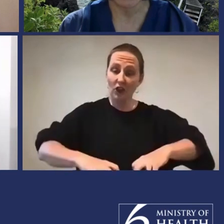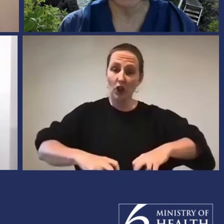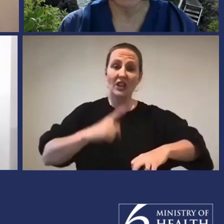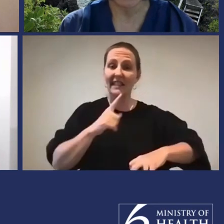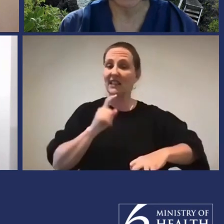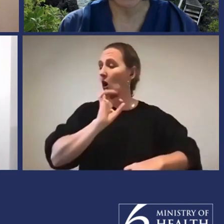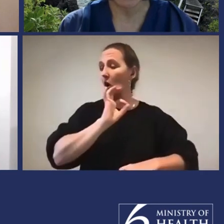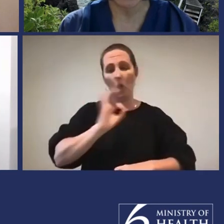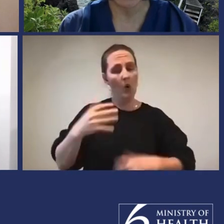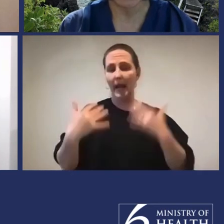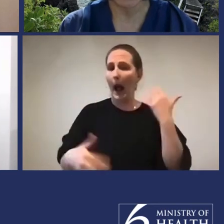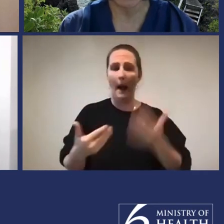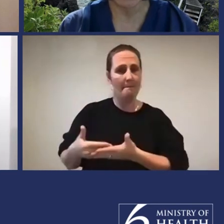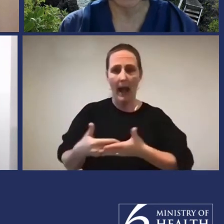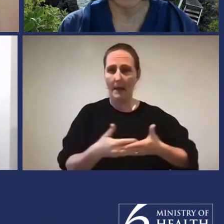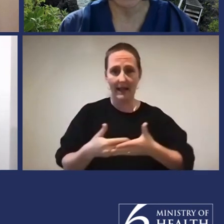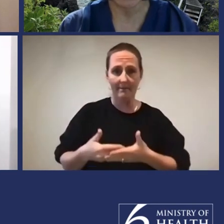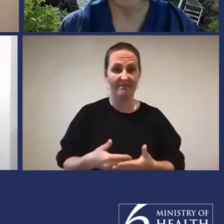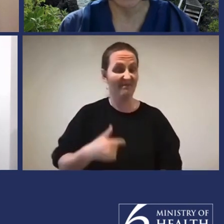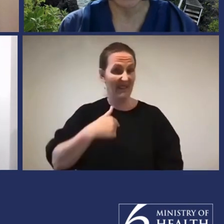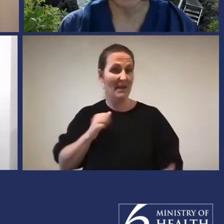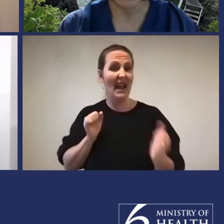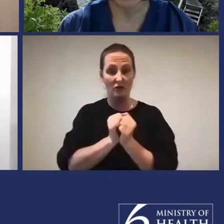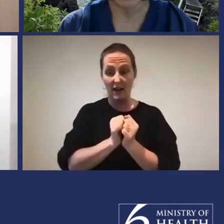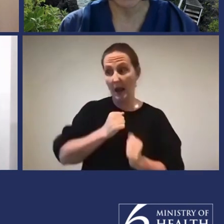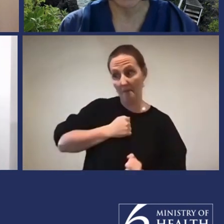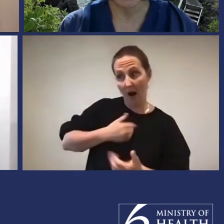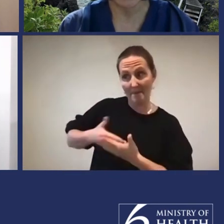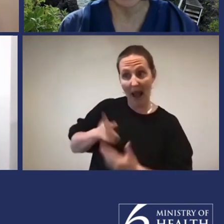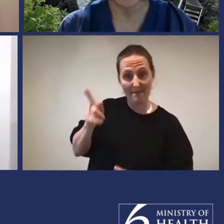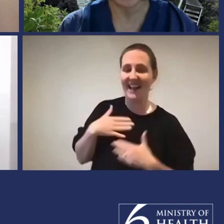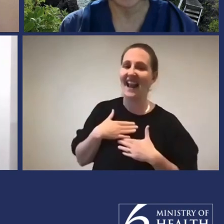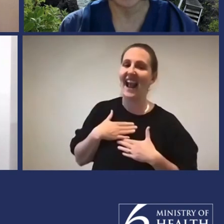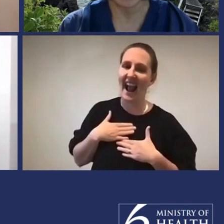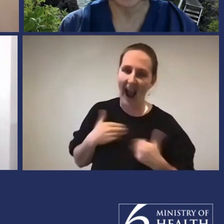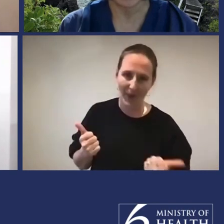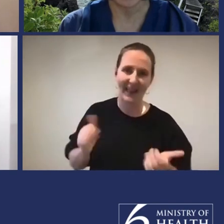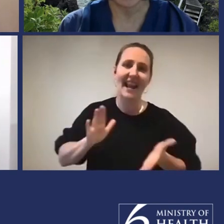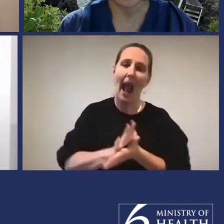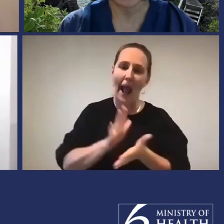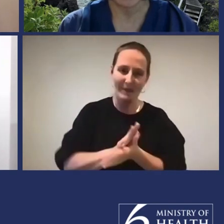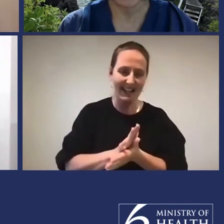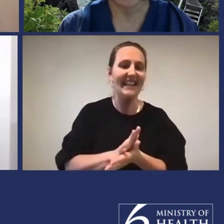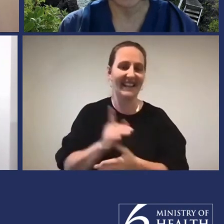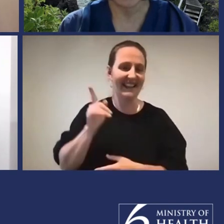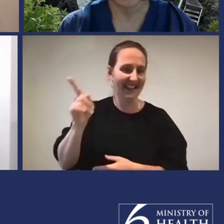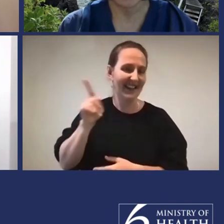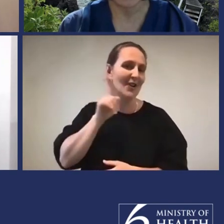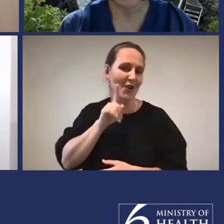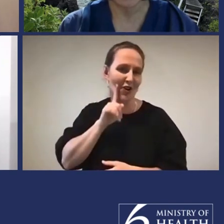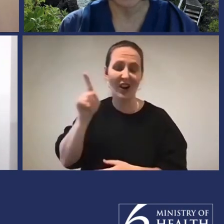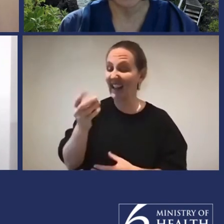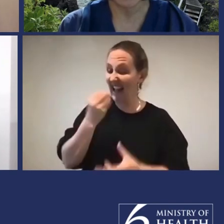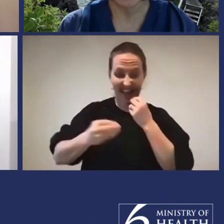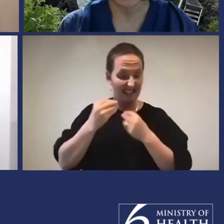baby. I can put my hand up and say that my baby is very happy and very healthy, and she's eating a lot